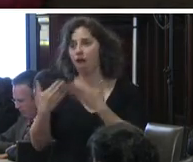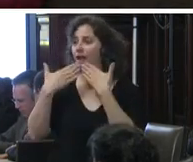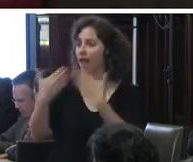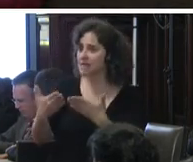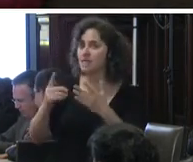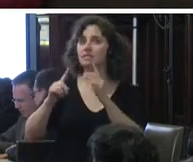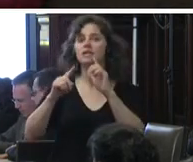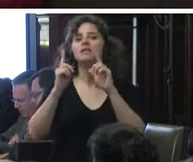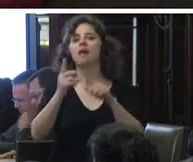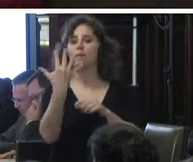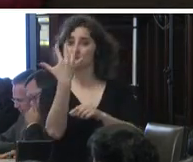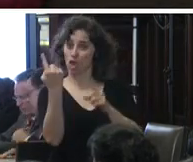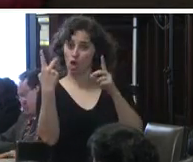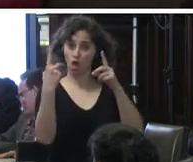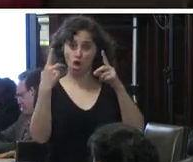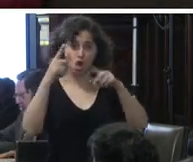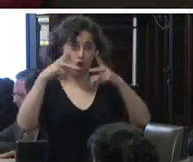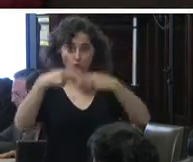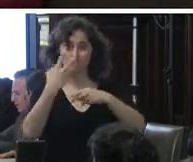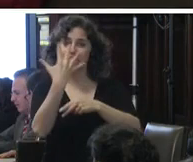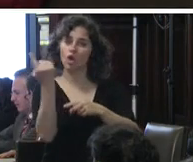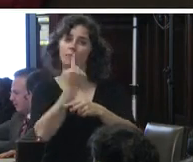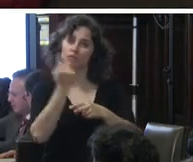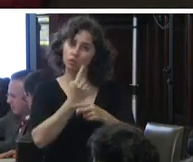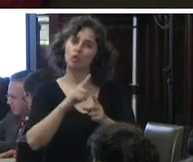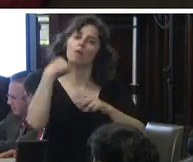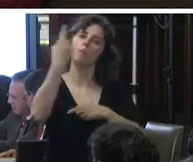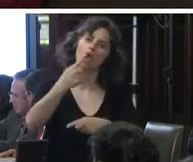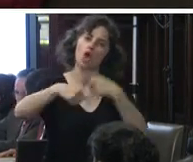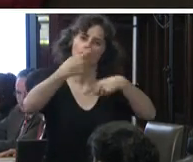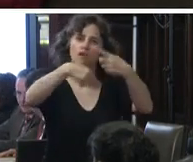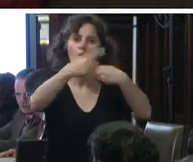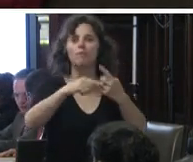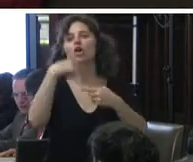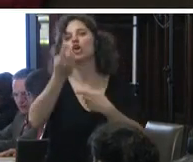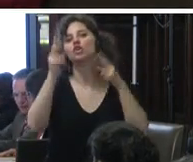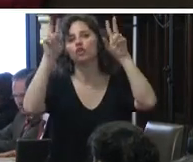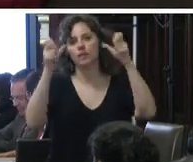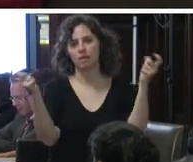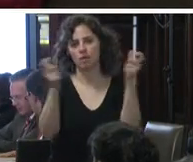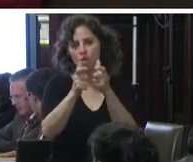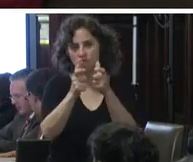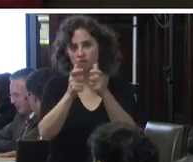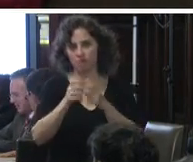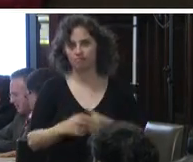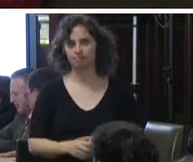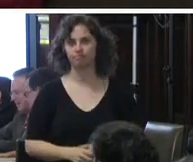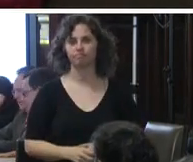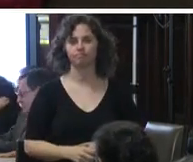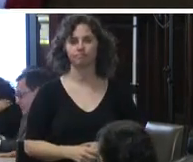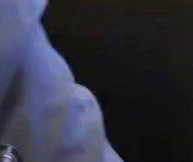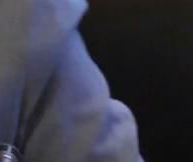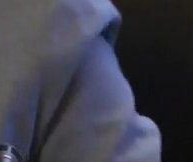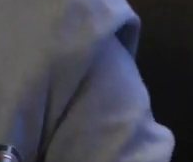to start in five minutes. In five minutes. Do you want to start in five, or do you want to say ten? Let's say ten. Ten minutes. Yes, definitely. Thank you.